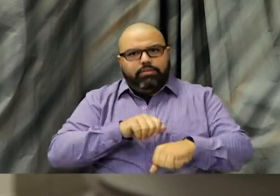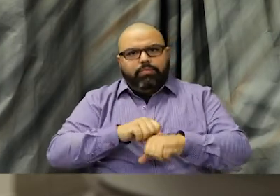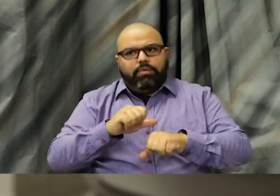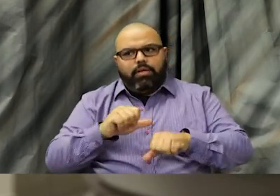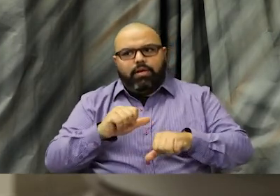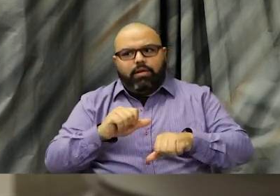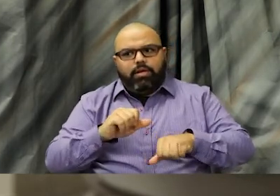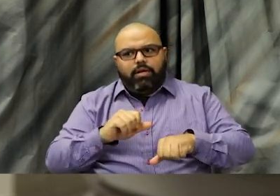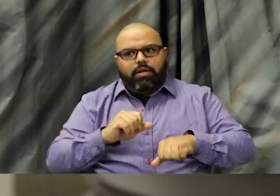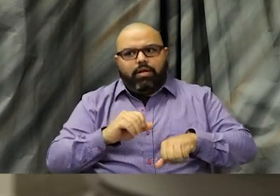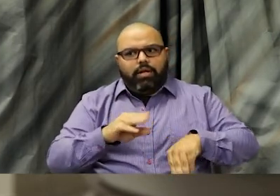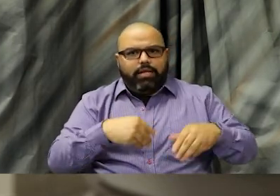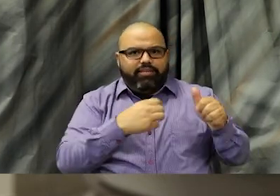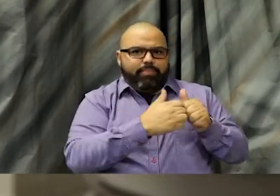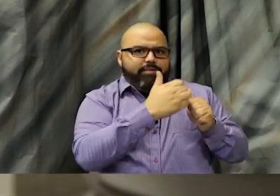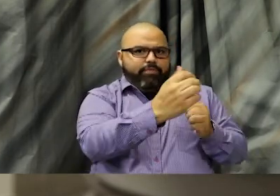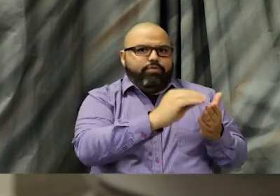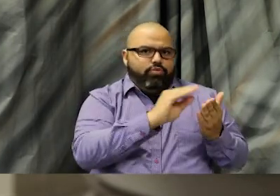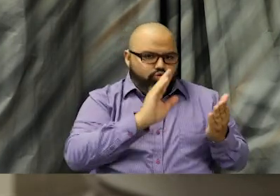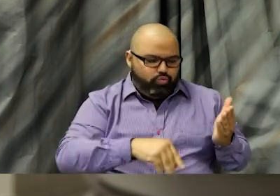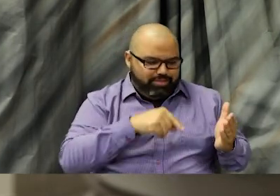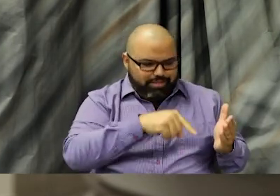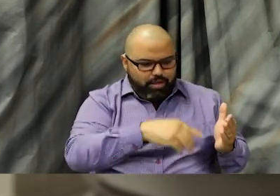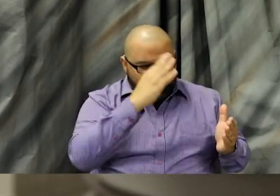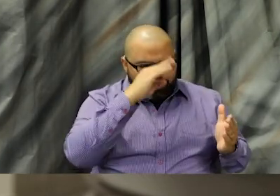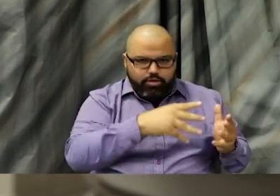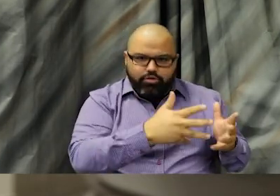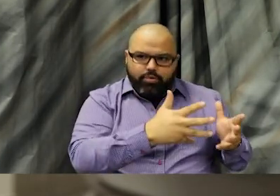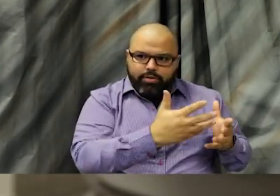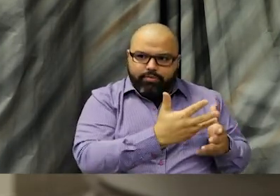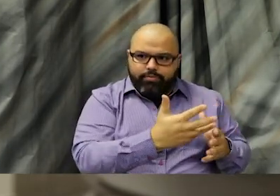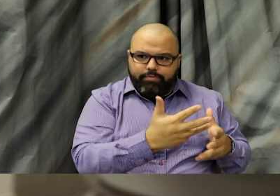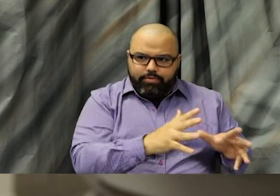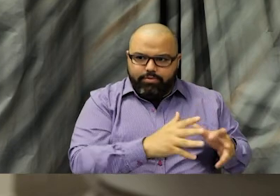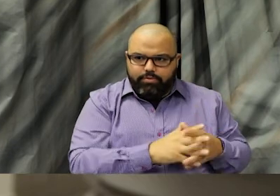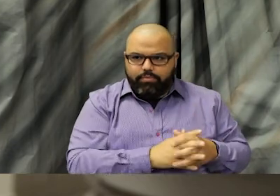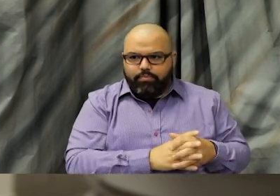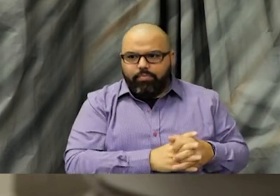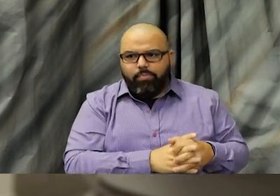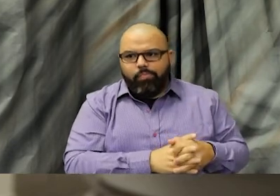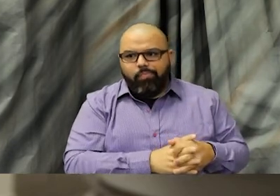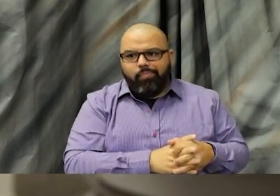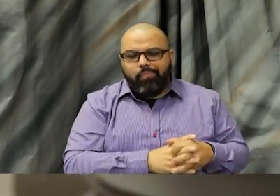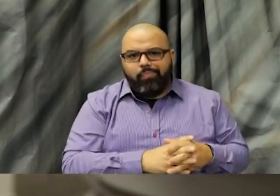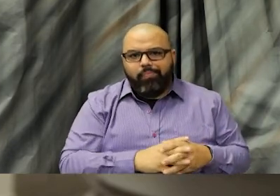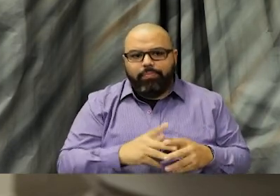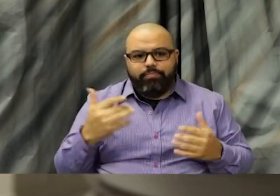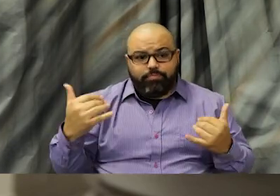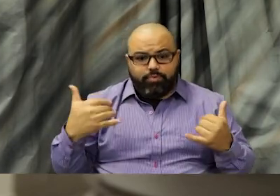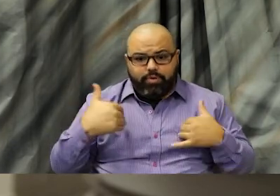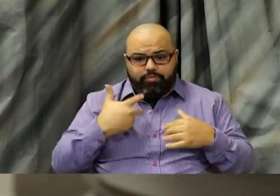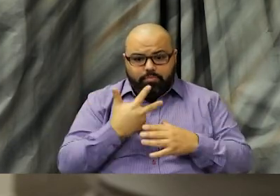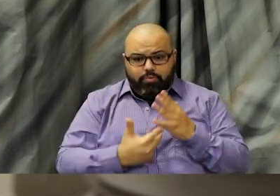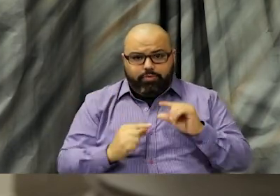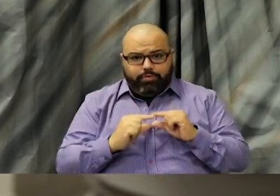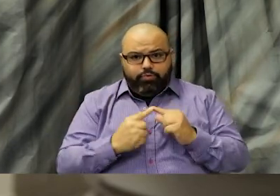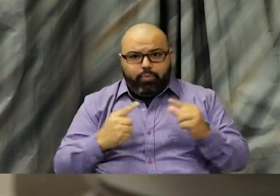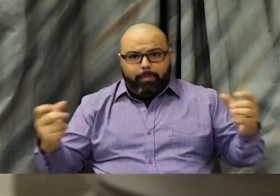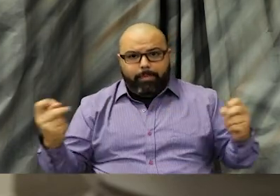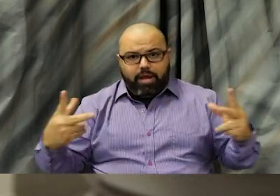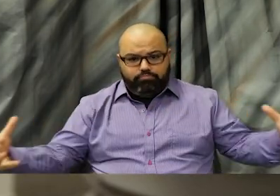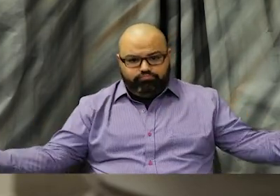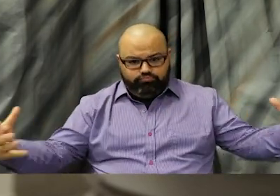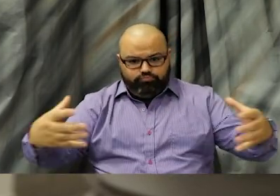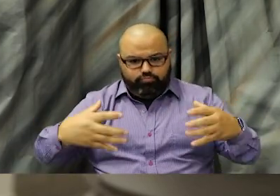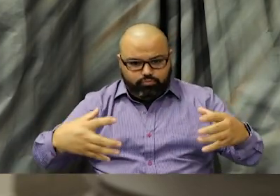that I gave my virtual students that they should now be finishing up. So now you have both of your groups back